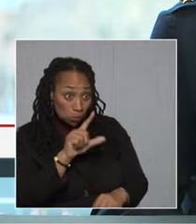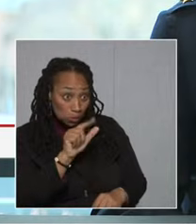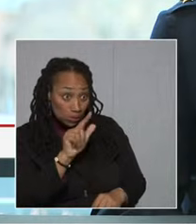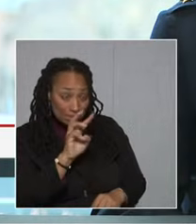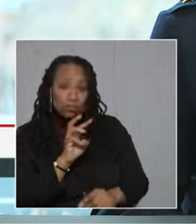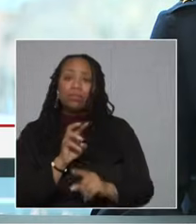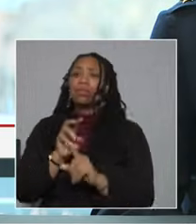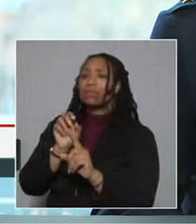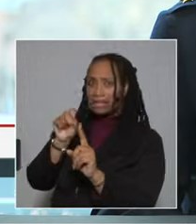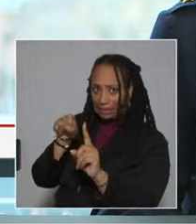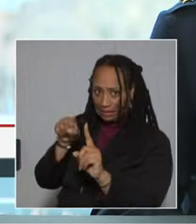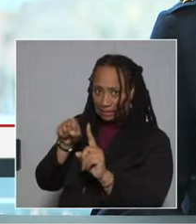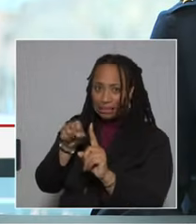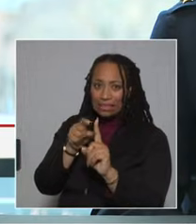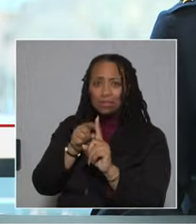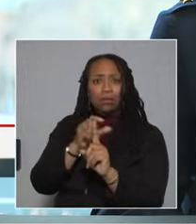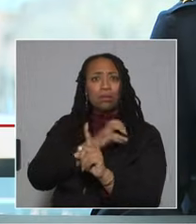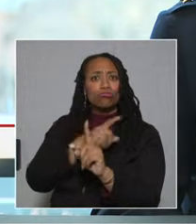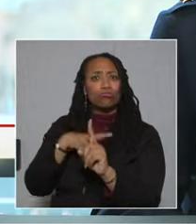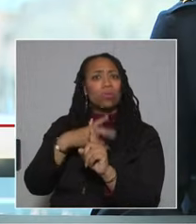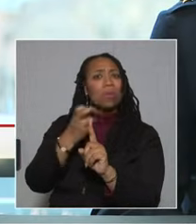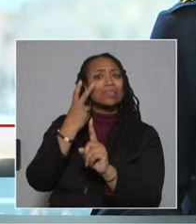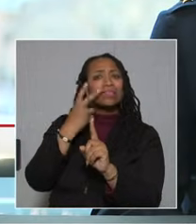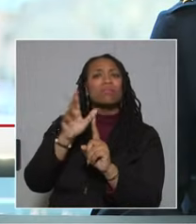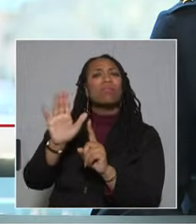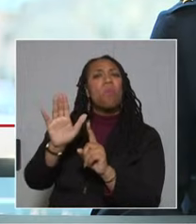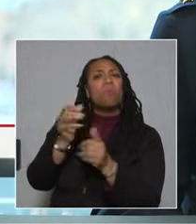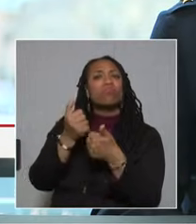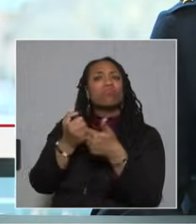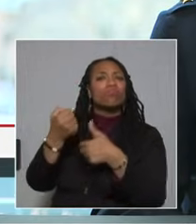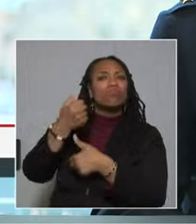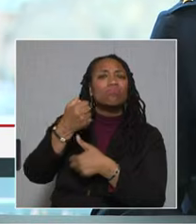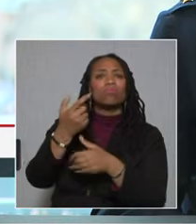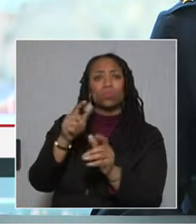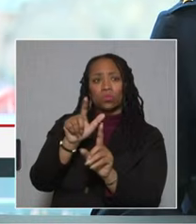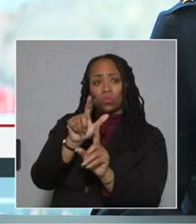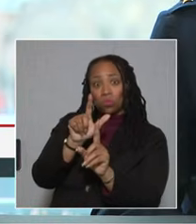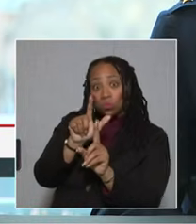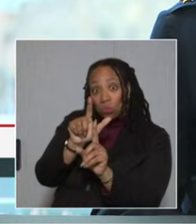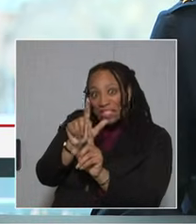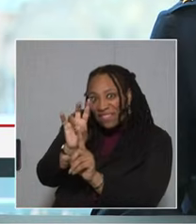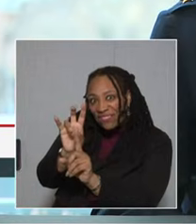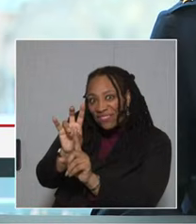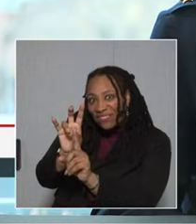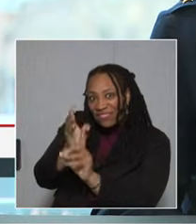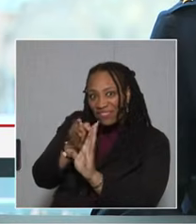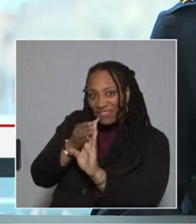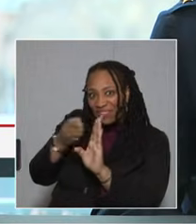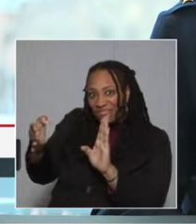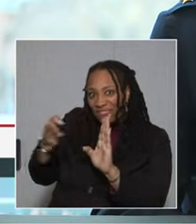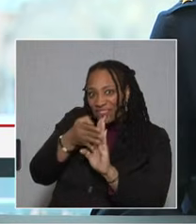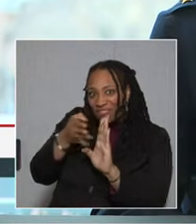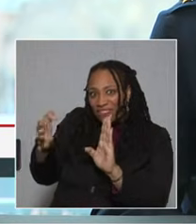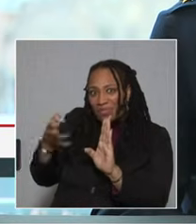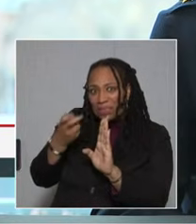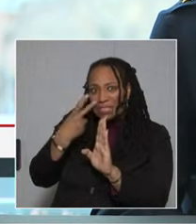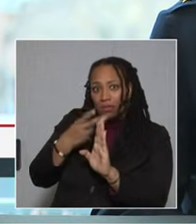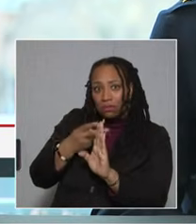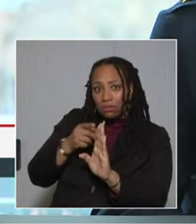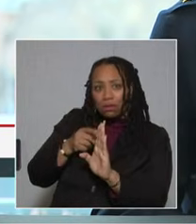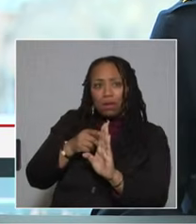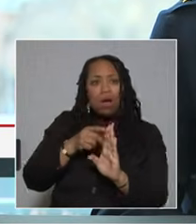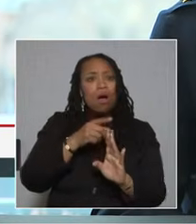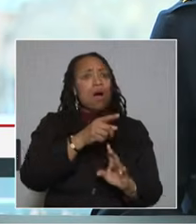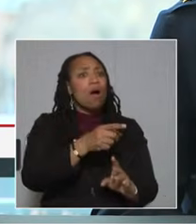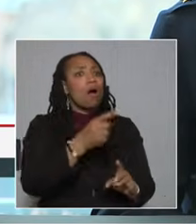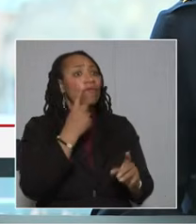to see your priorities for FY27, and if you were going to, I guess, Oh, you mean for the juvenile